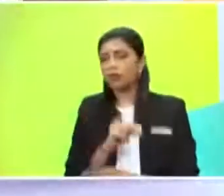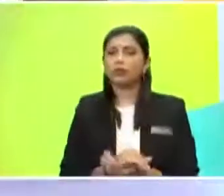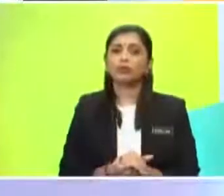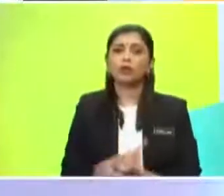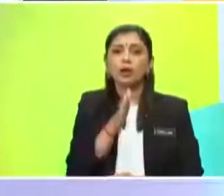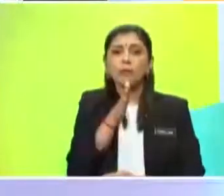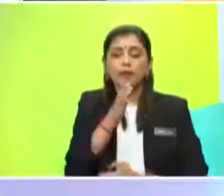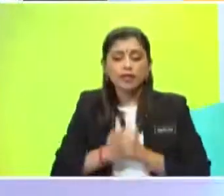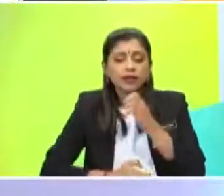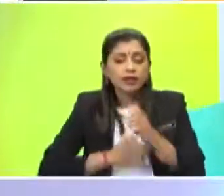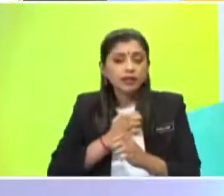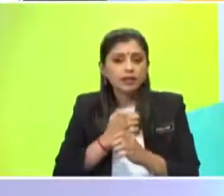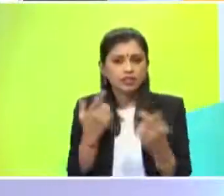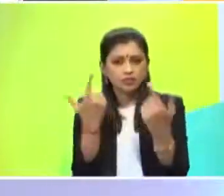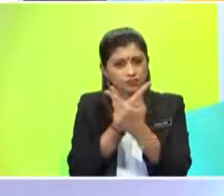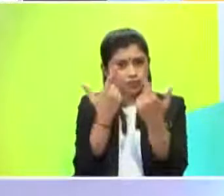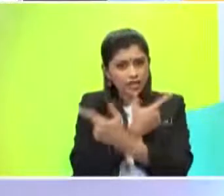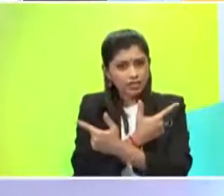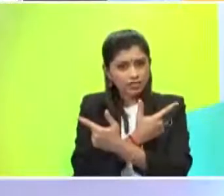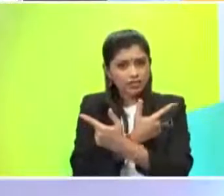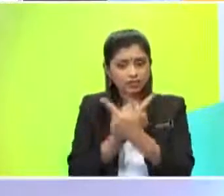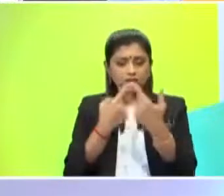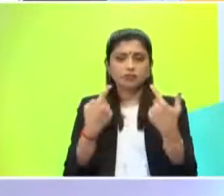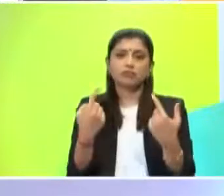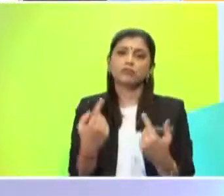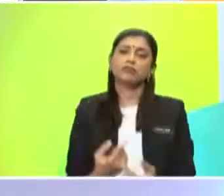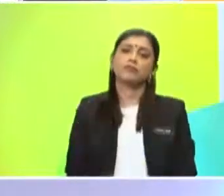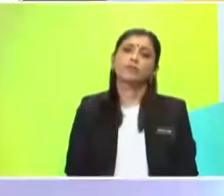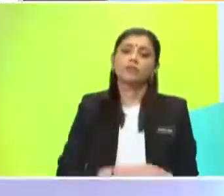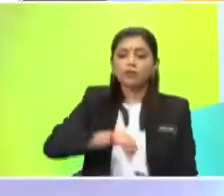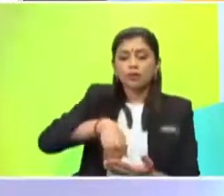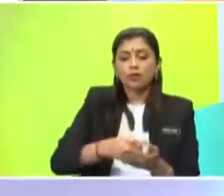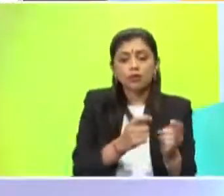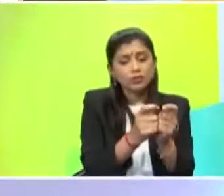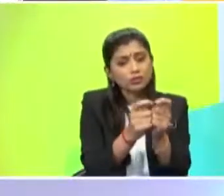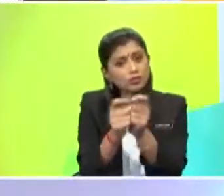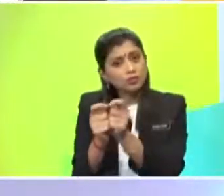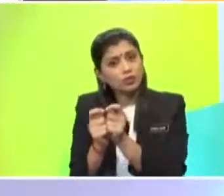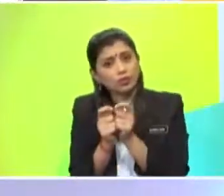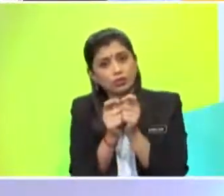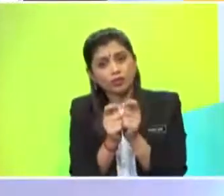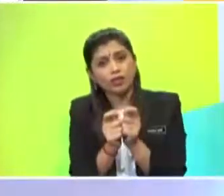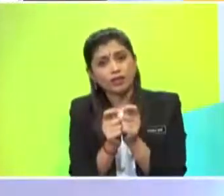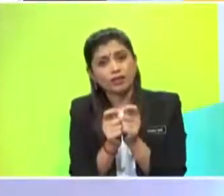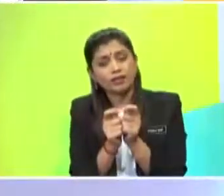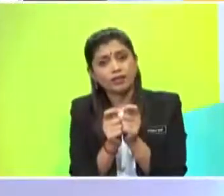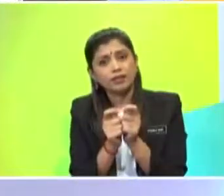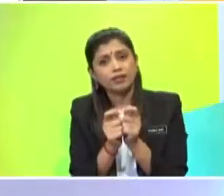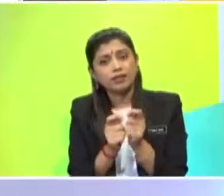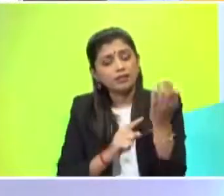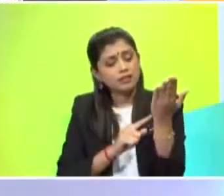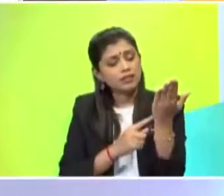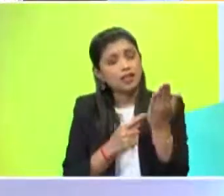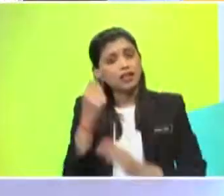Mother Earth is fighting back. Can't we all just get together? Let us start thinking,